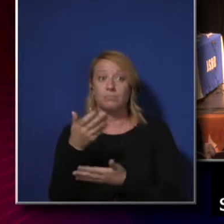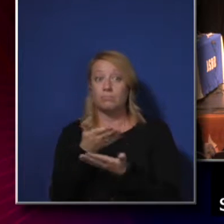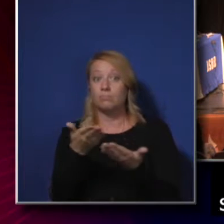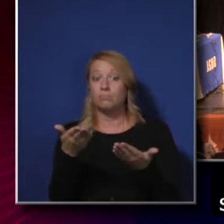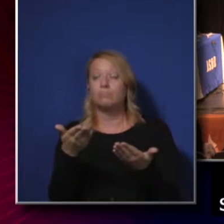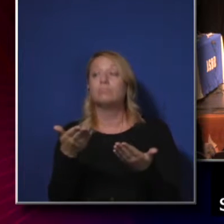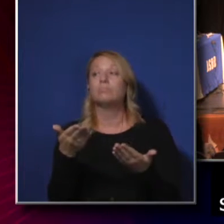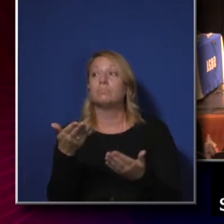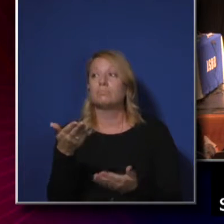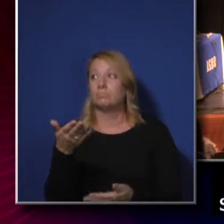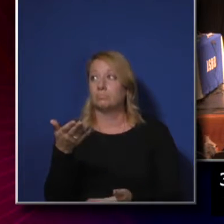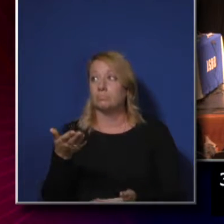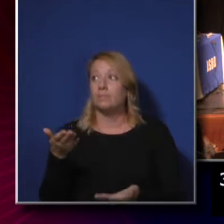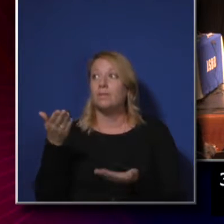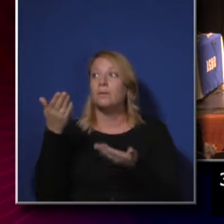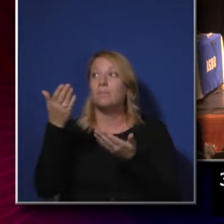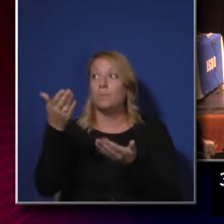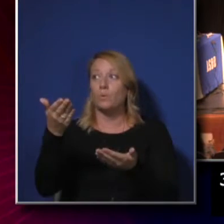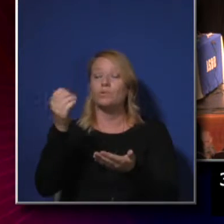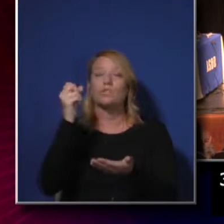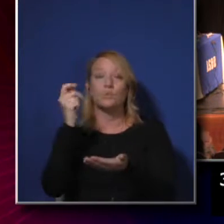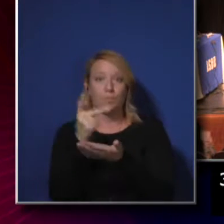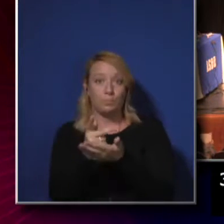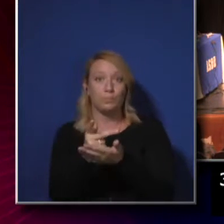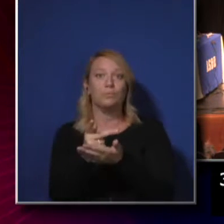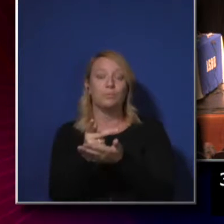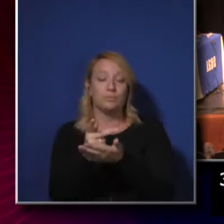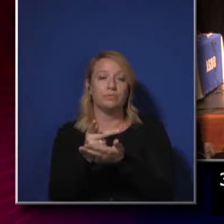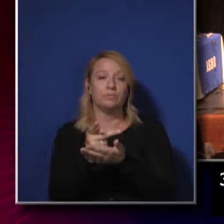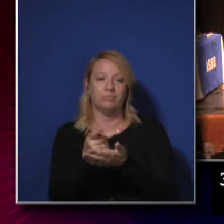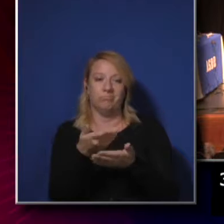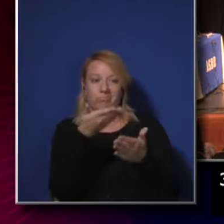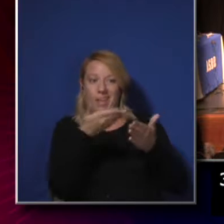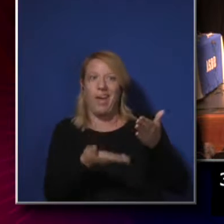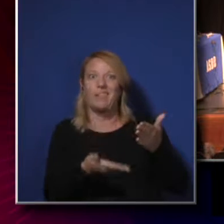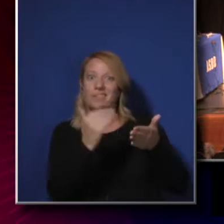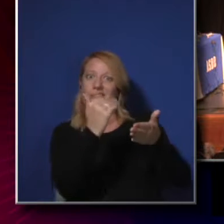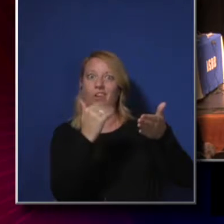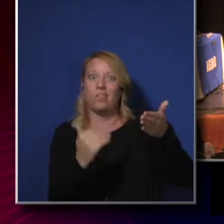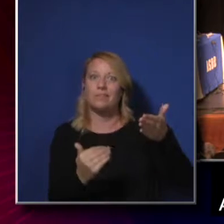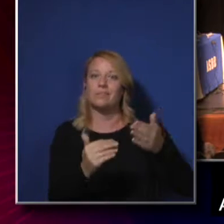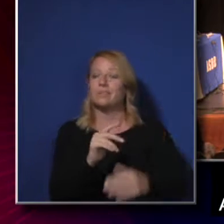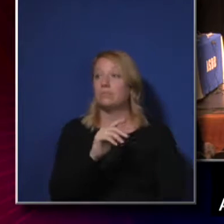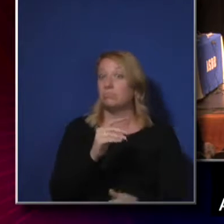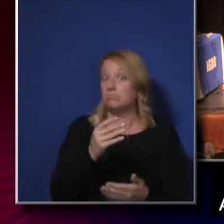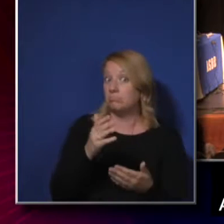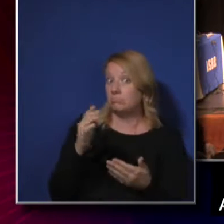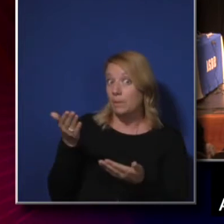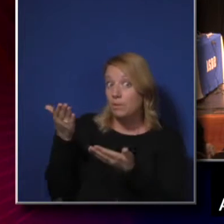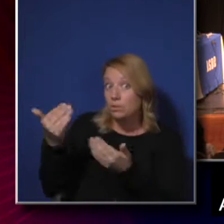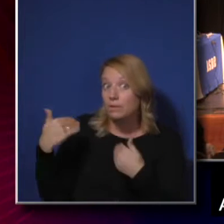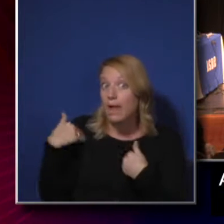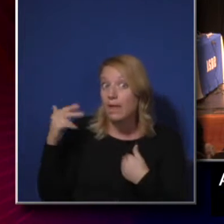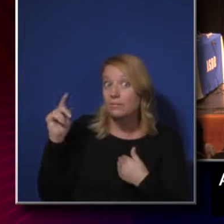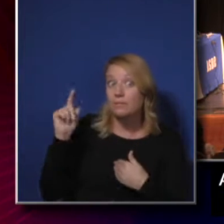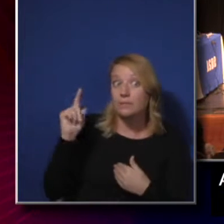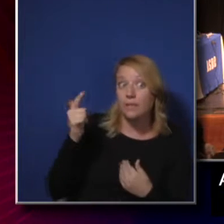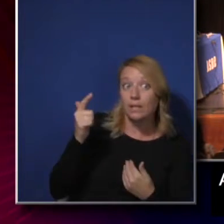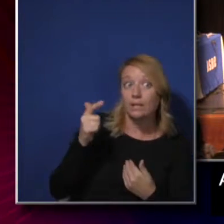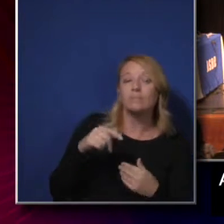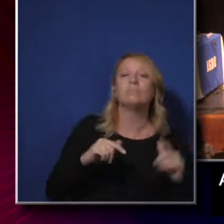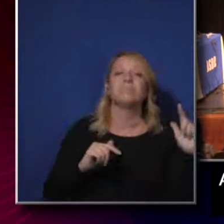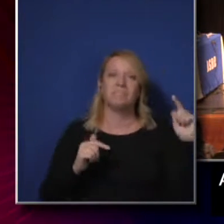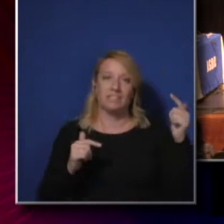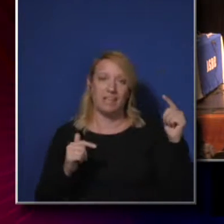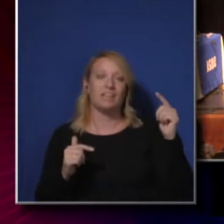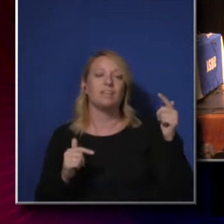I make a motion to approve the consent agenda items as listed. I have a motion. Do I have a second? Second.